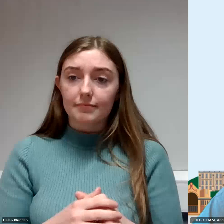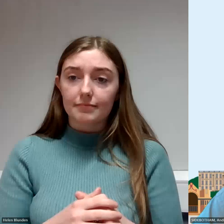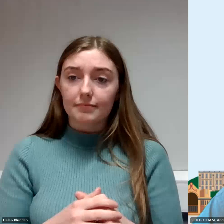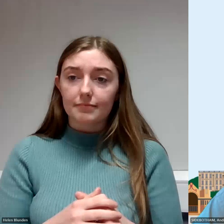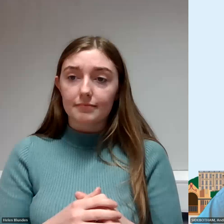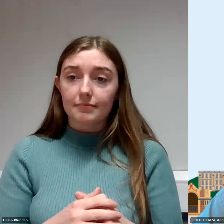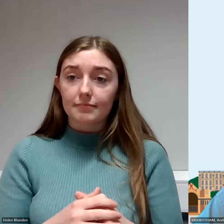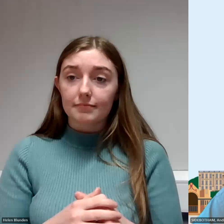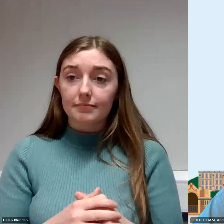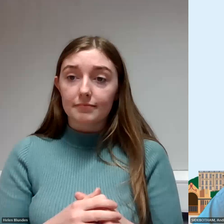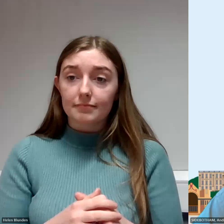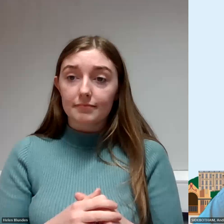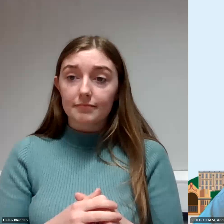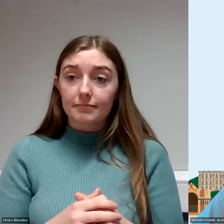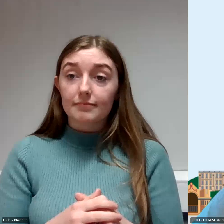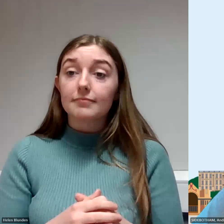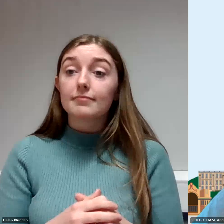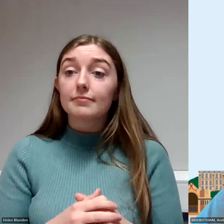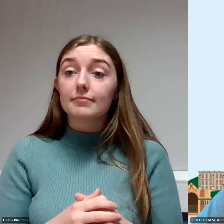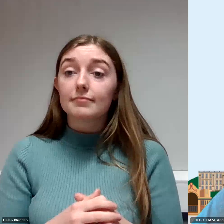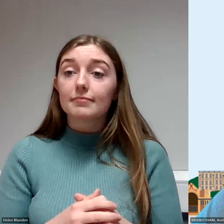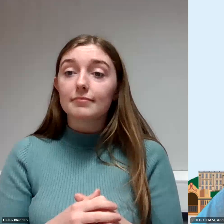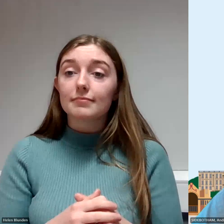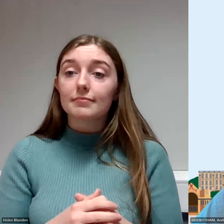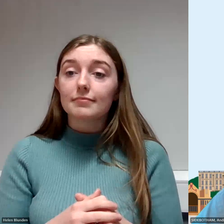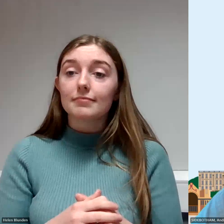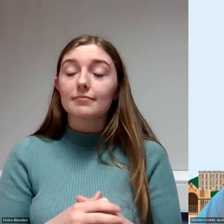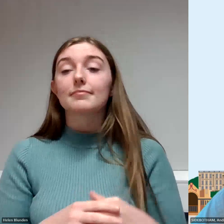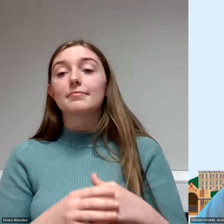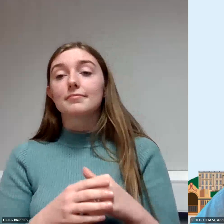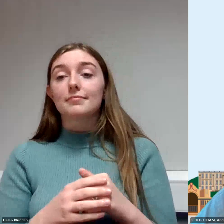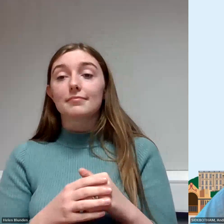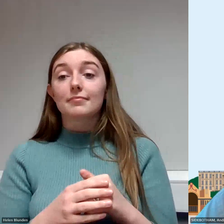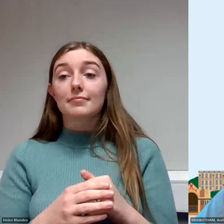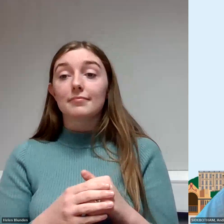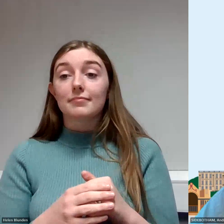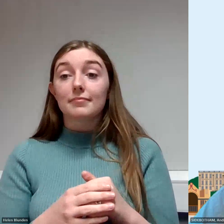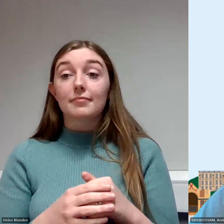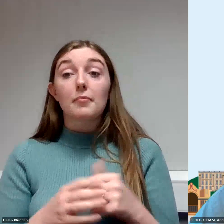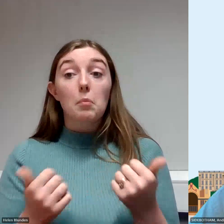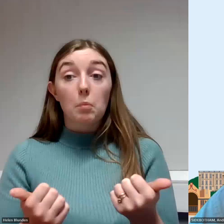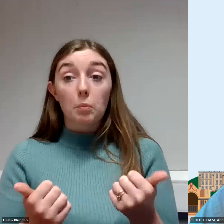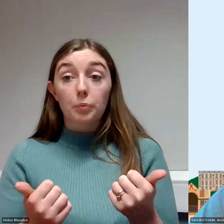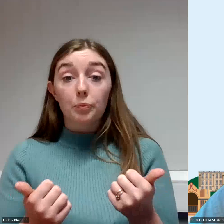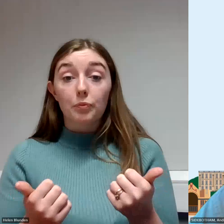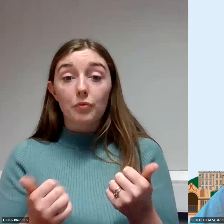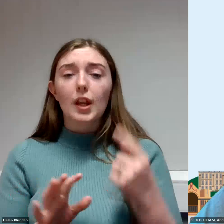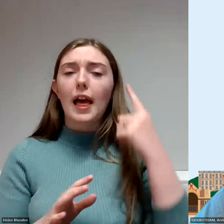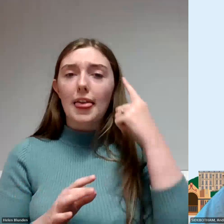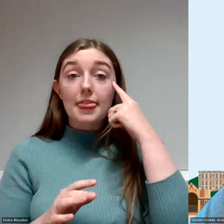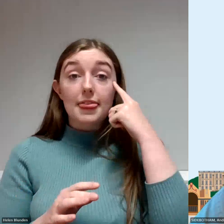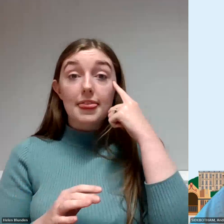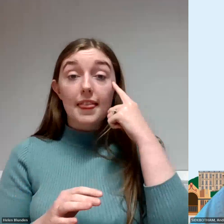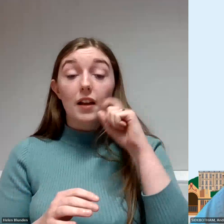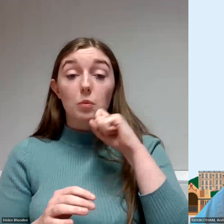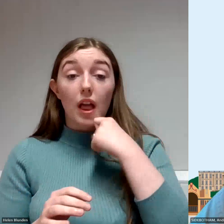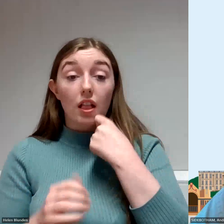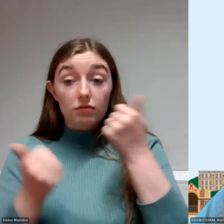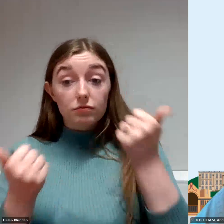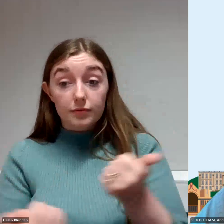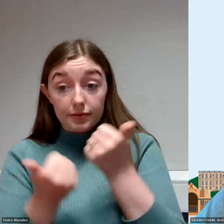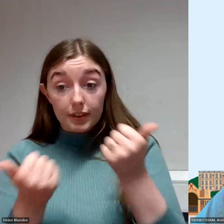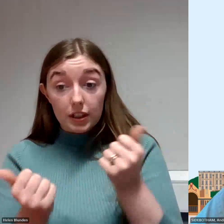In that case, sorry, I was on silent there. In that case, what I'll do is I'll bring this session to a close. So first of